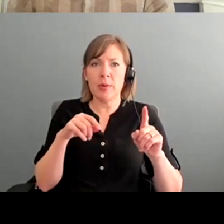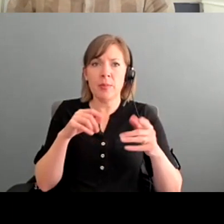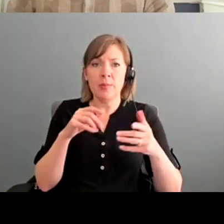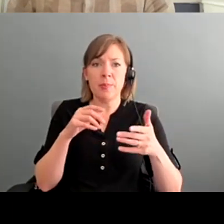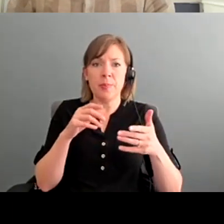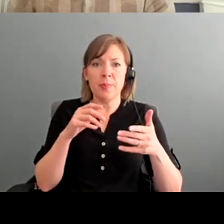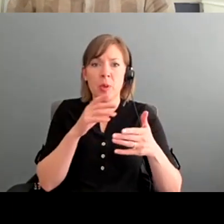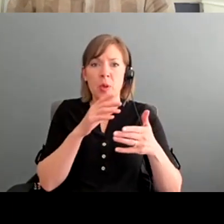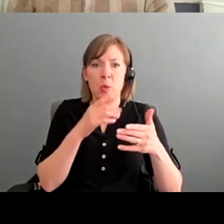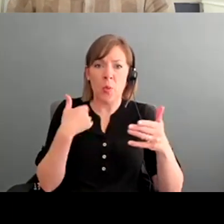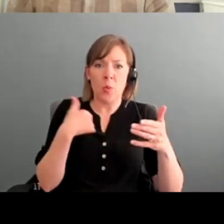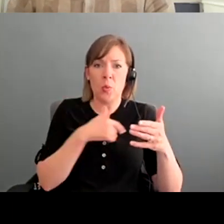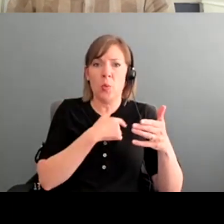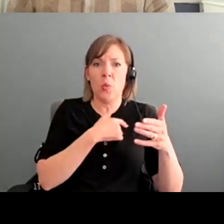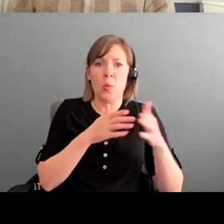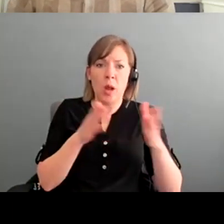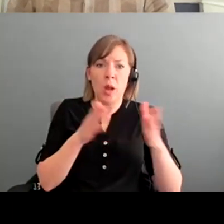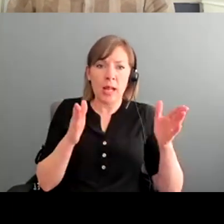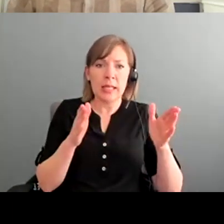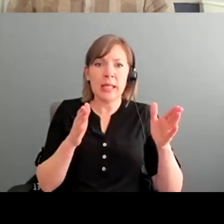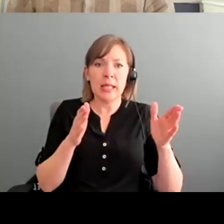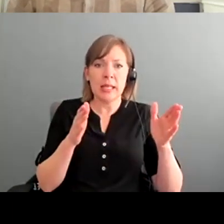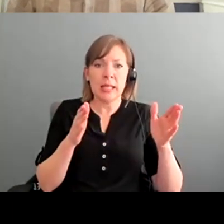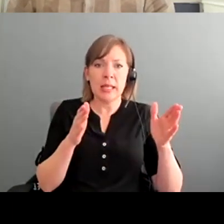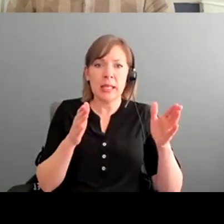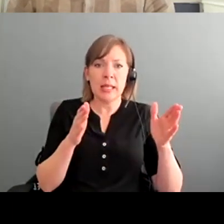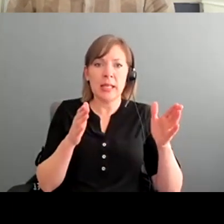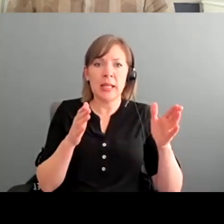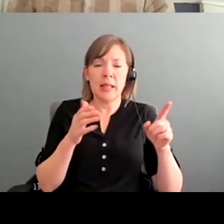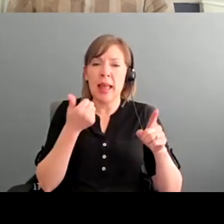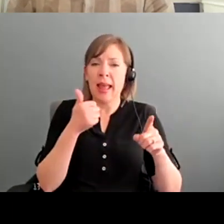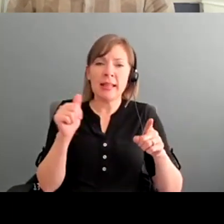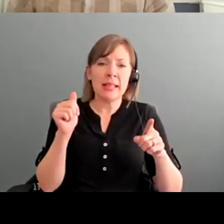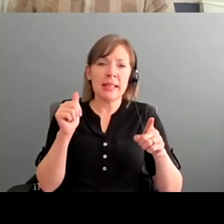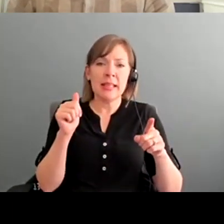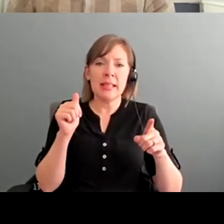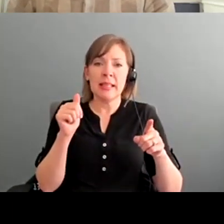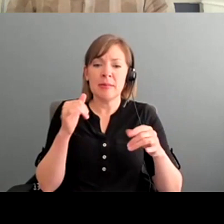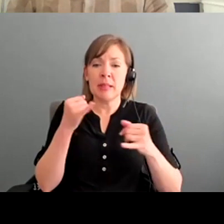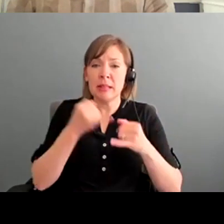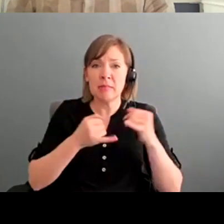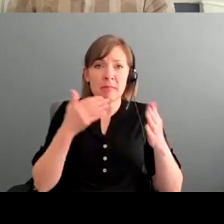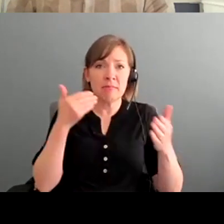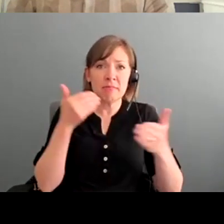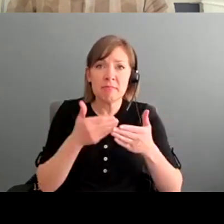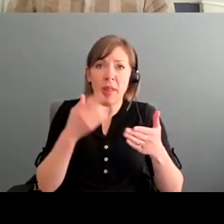more broadly, I would just love to hear any near final thoughts you